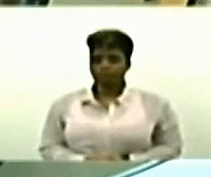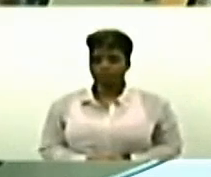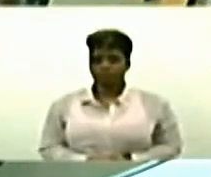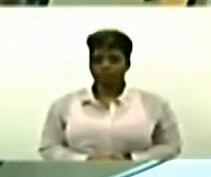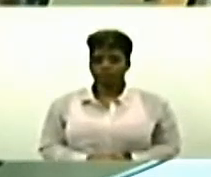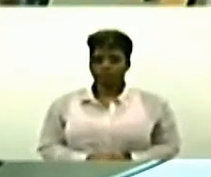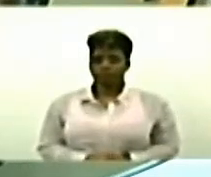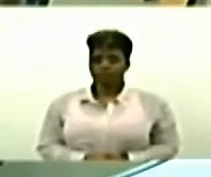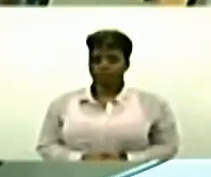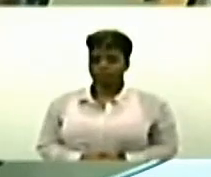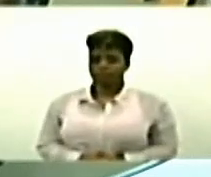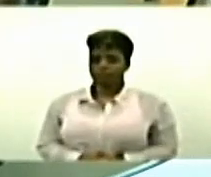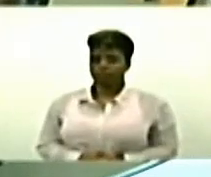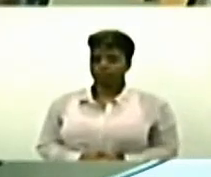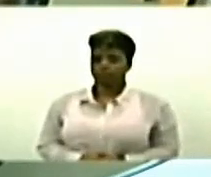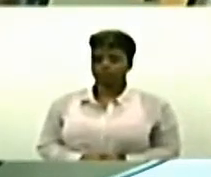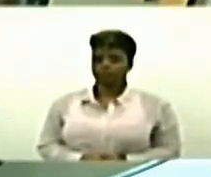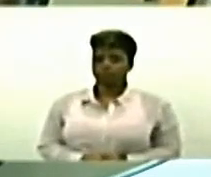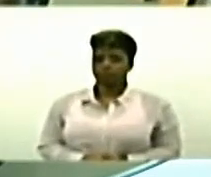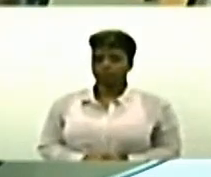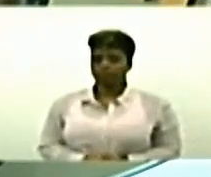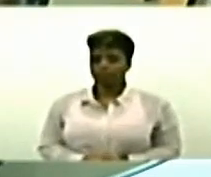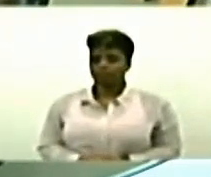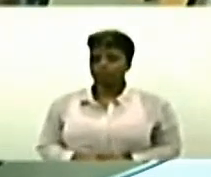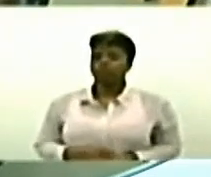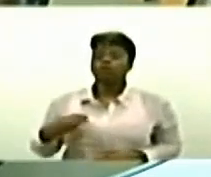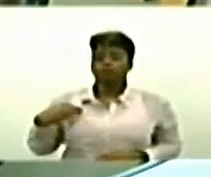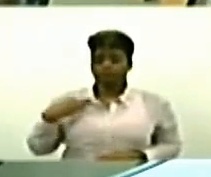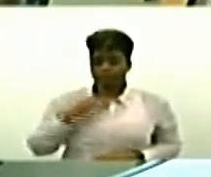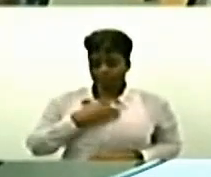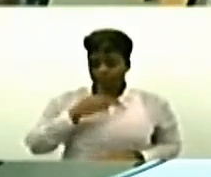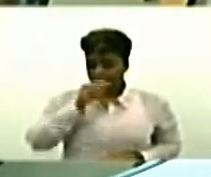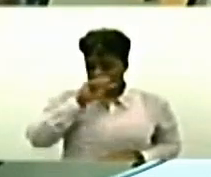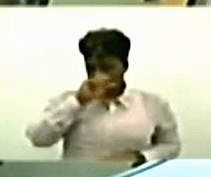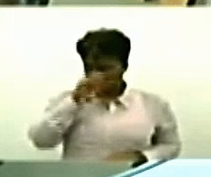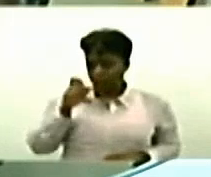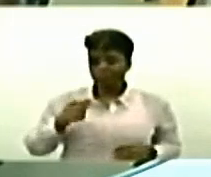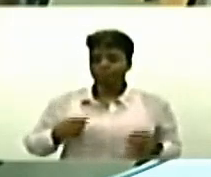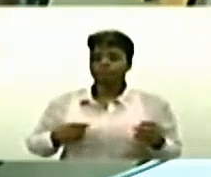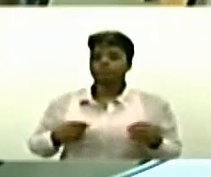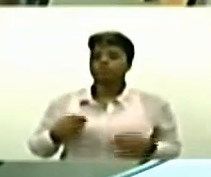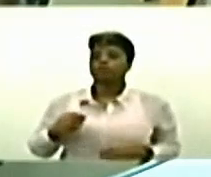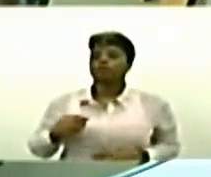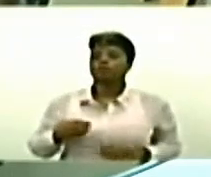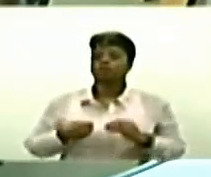Honourable members, the question proposed is that whereas Standing Order Committee